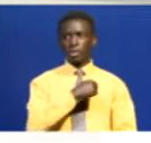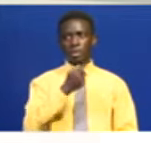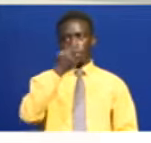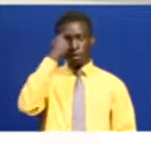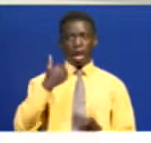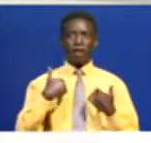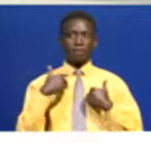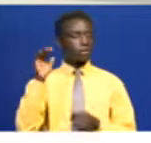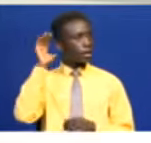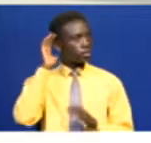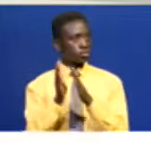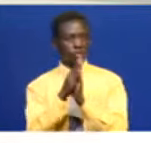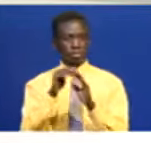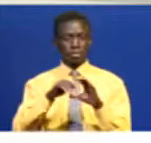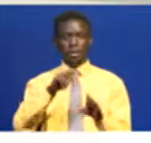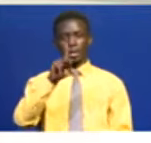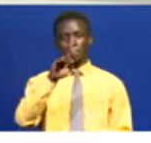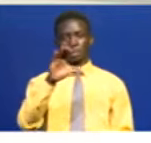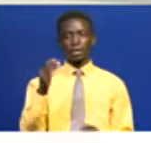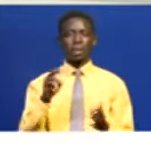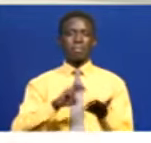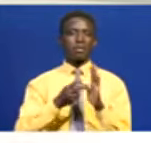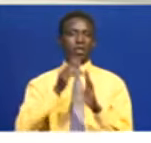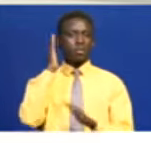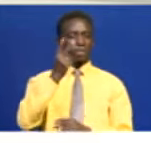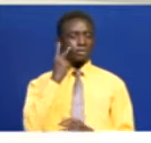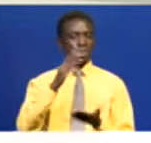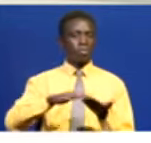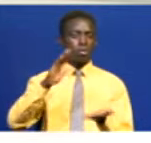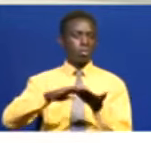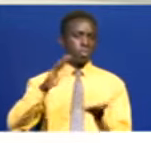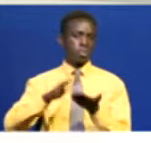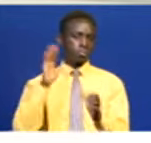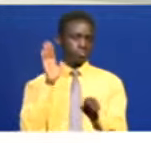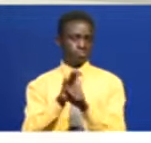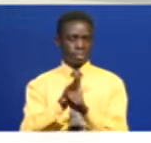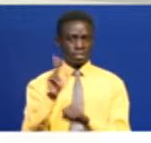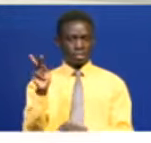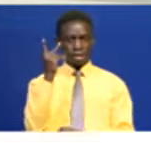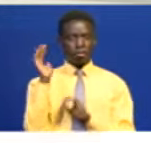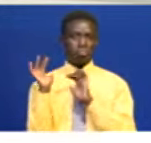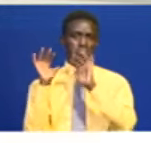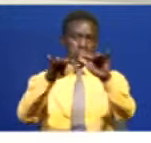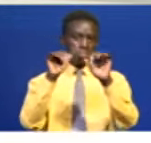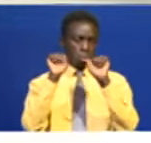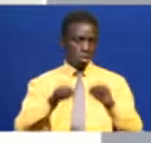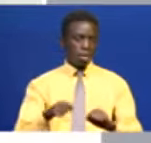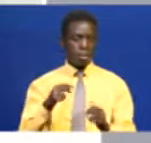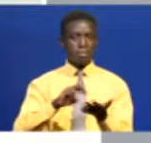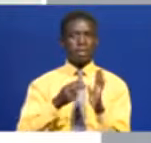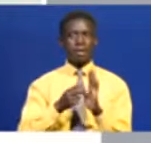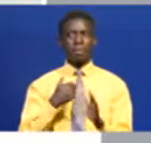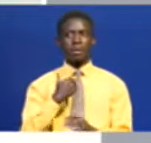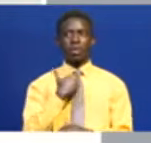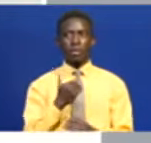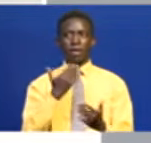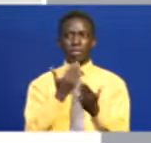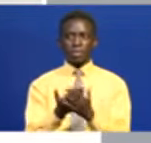on KBC, you will definitely see many more Kenyans attending. I would like to also